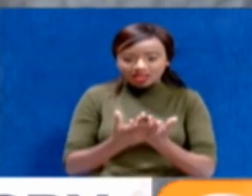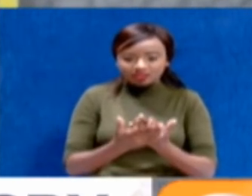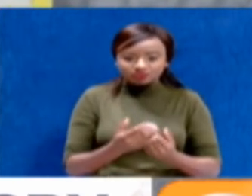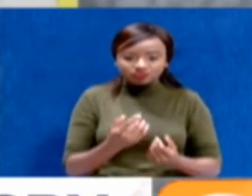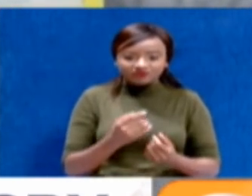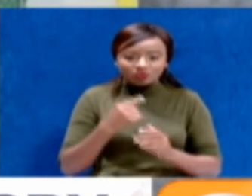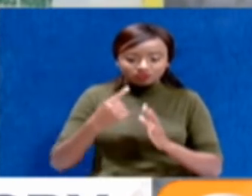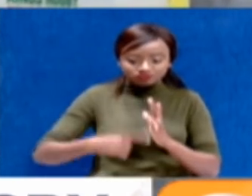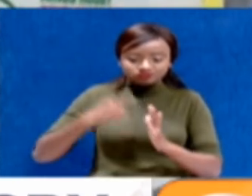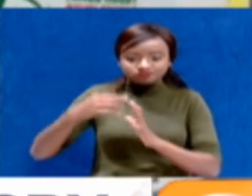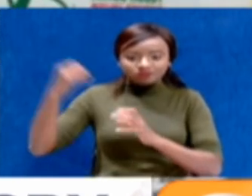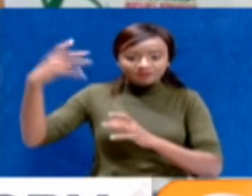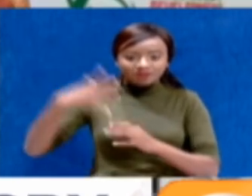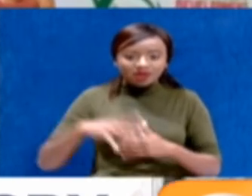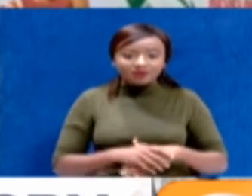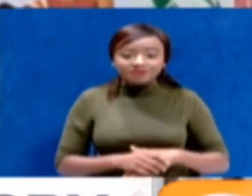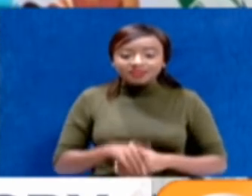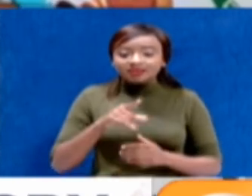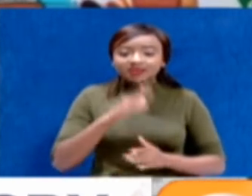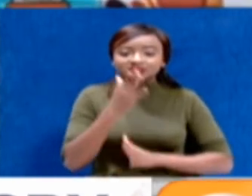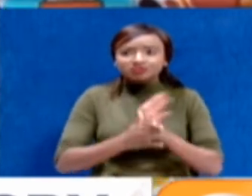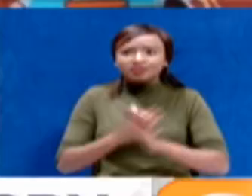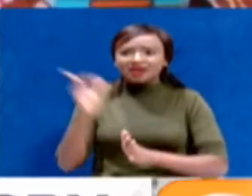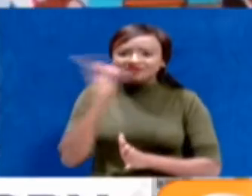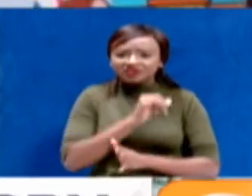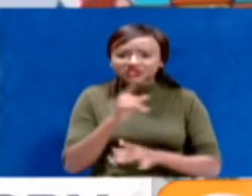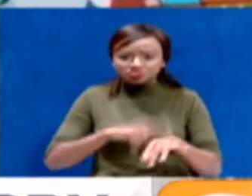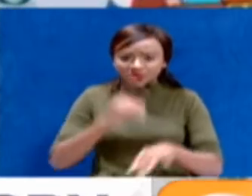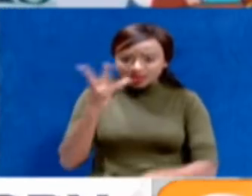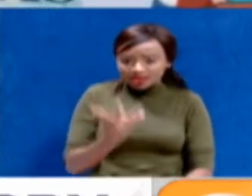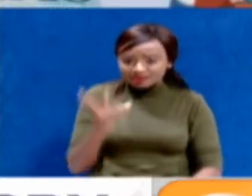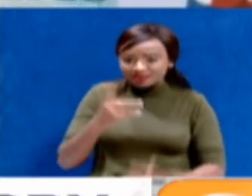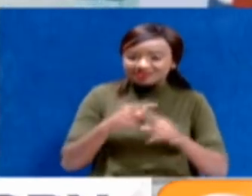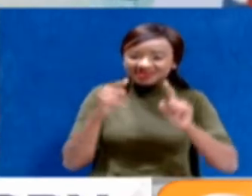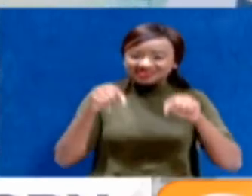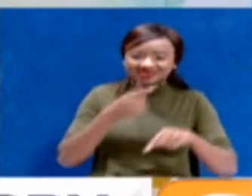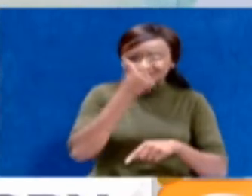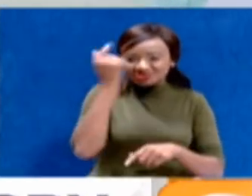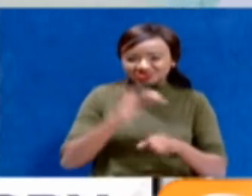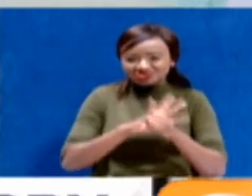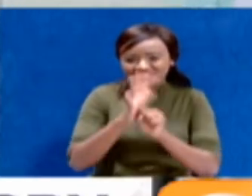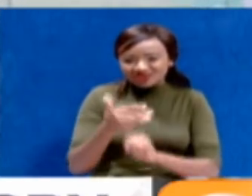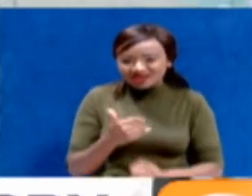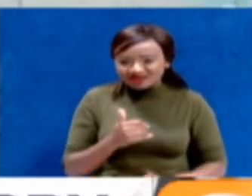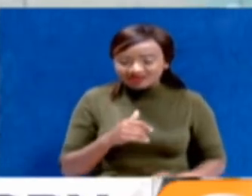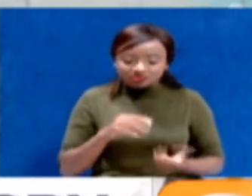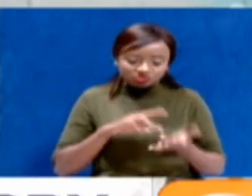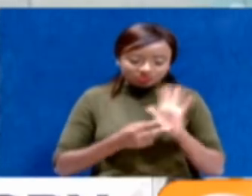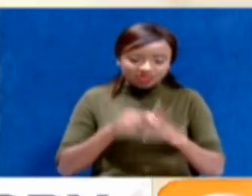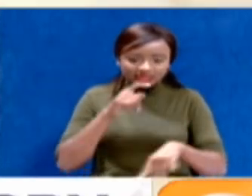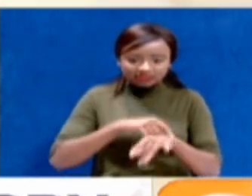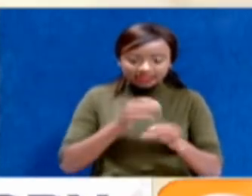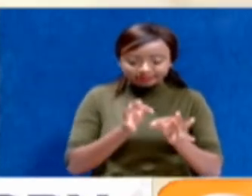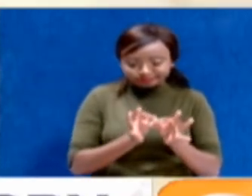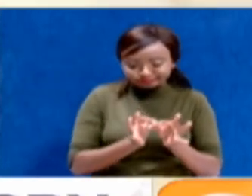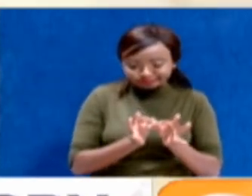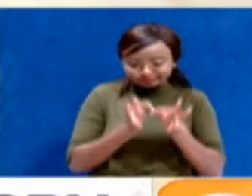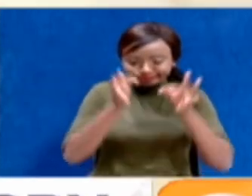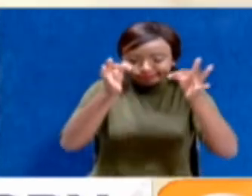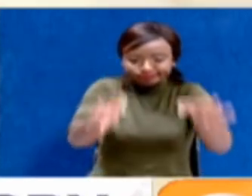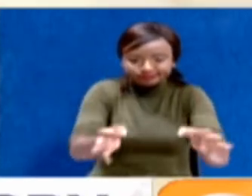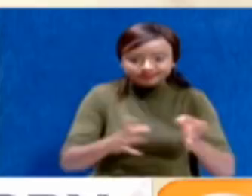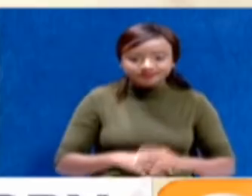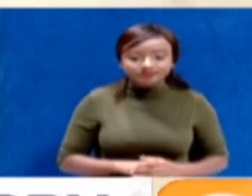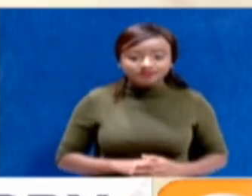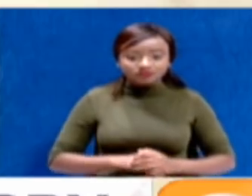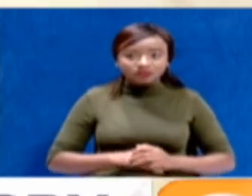system. The bus was initially set to be complete by April, but due to the COVID-19 pandemic, the timelines had to be altered. Once the bus